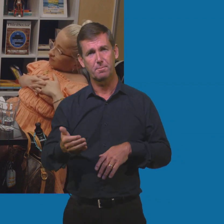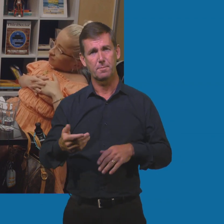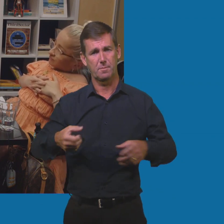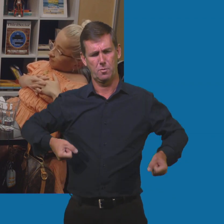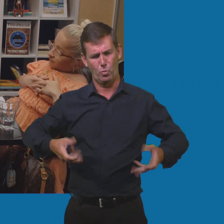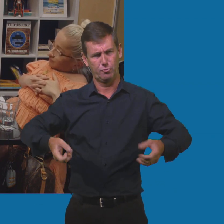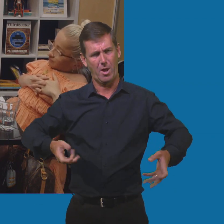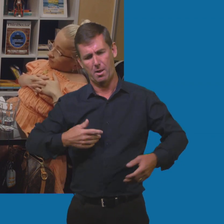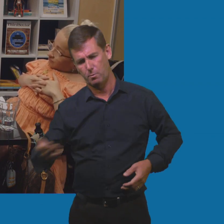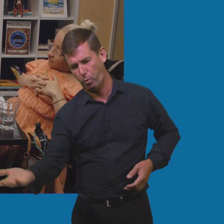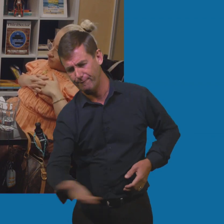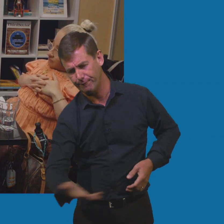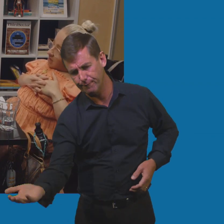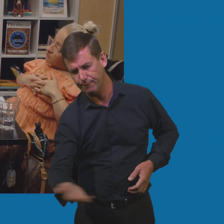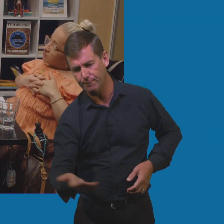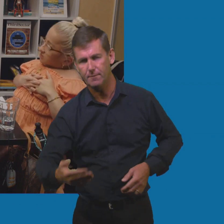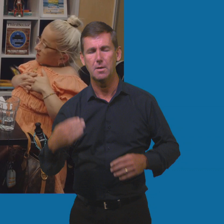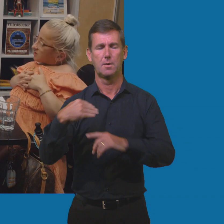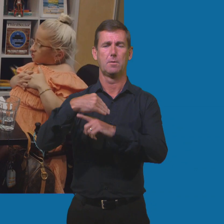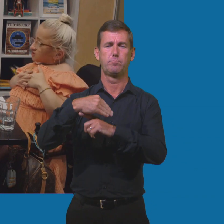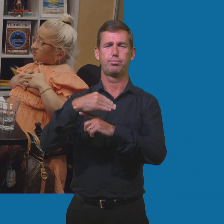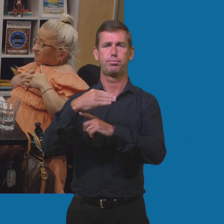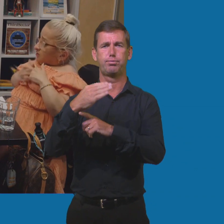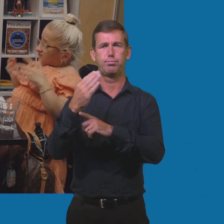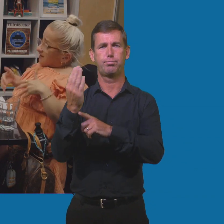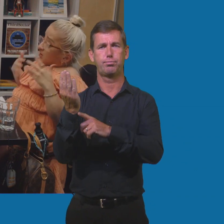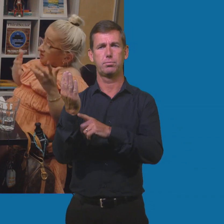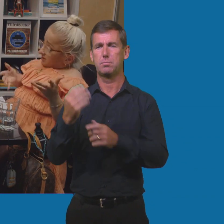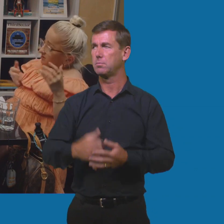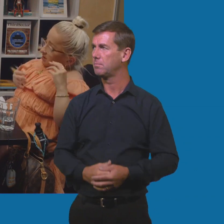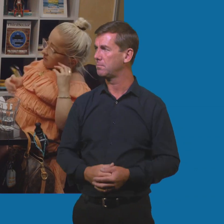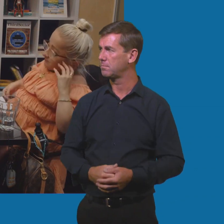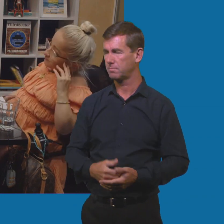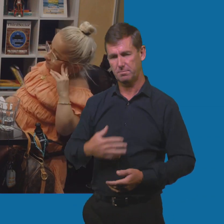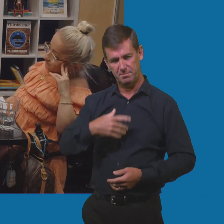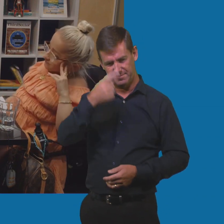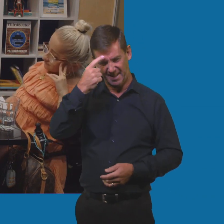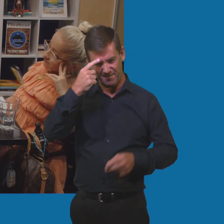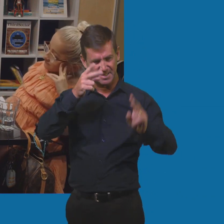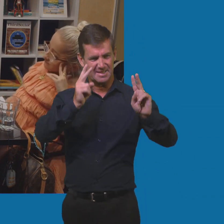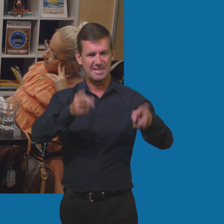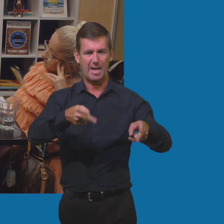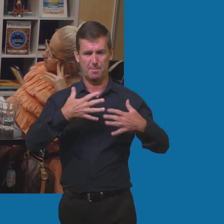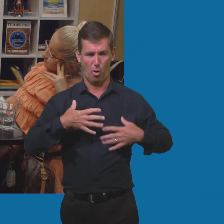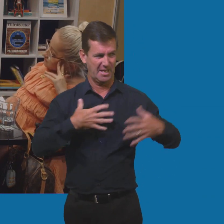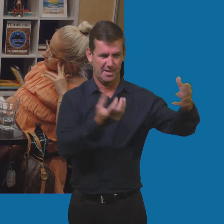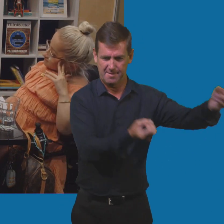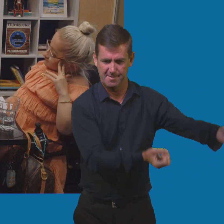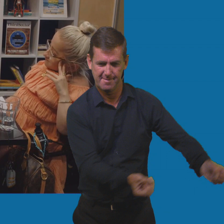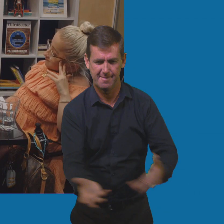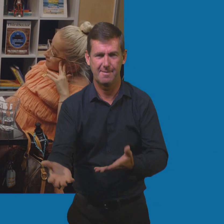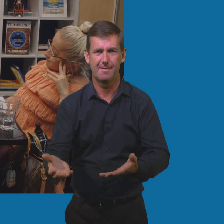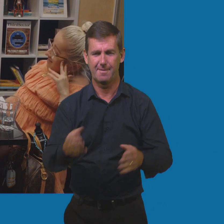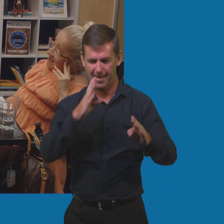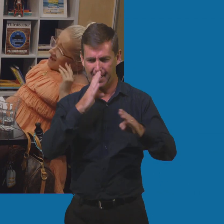wheelchair. And then the boot opens and lifts itself. Really great when you're trying to dispose of that body, you know. Exactly. I was going to say it's really